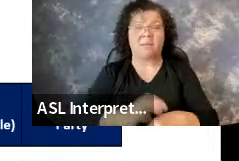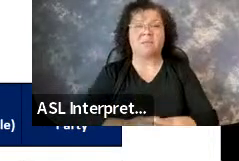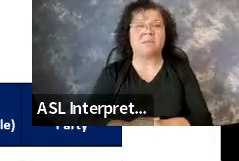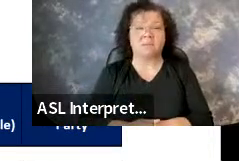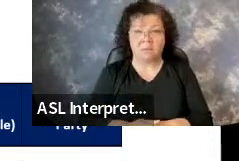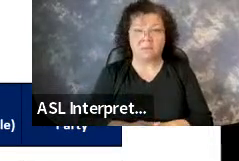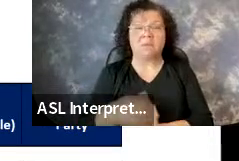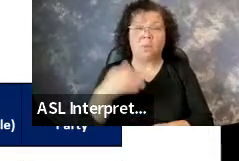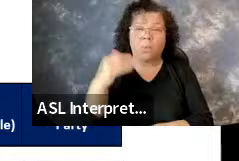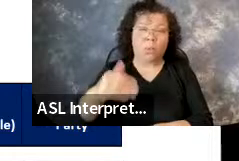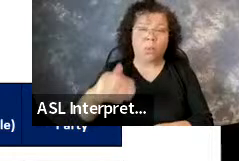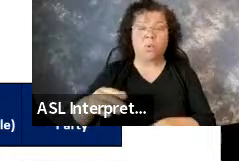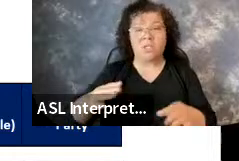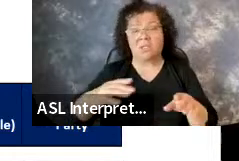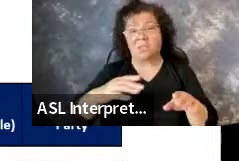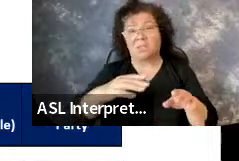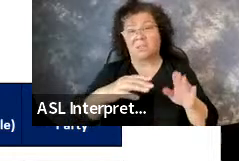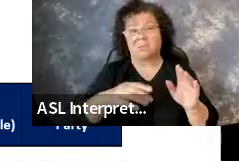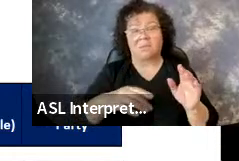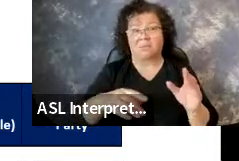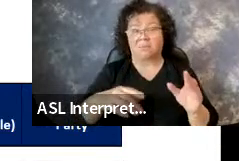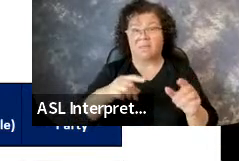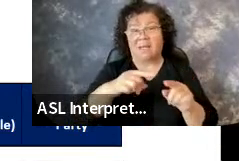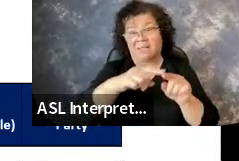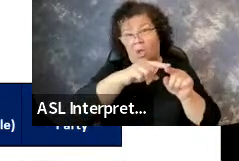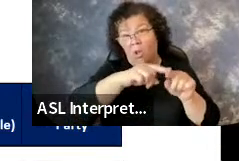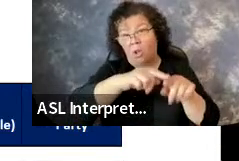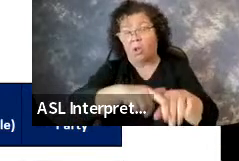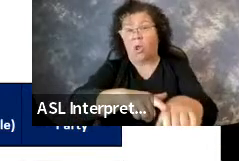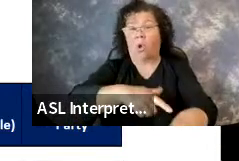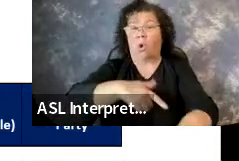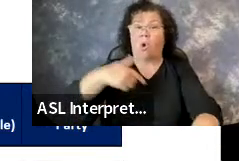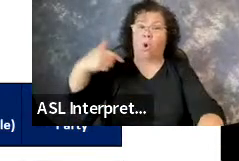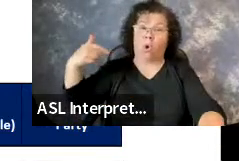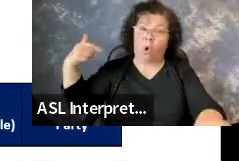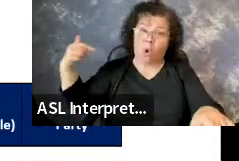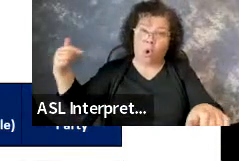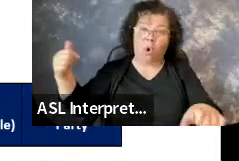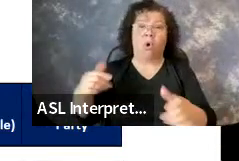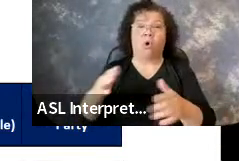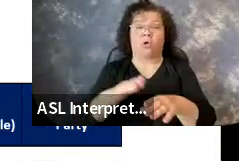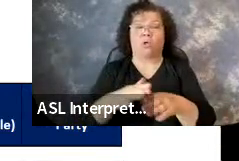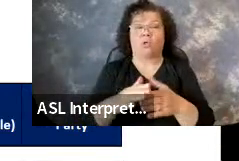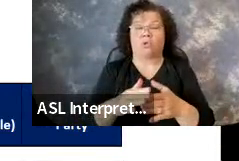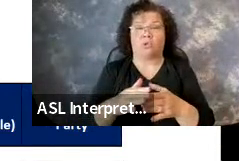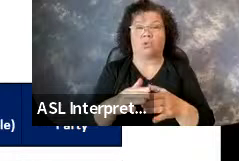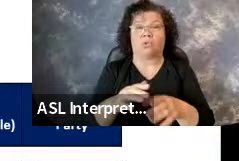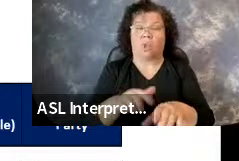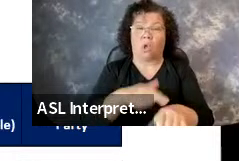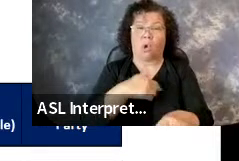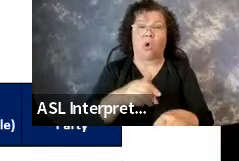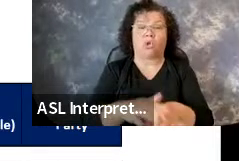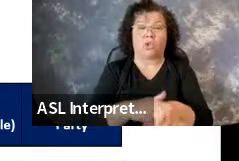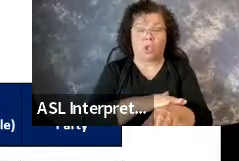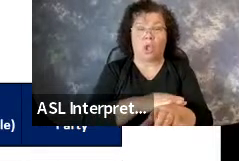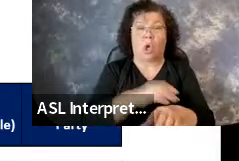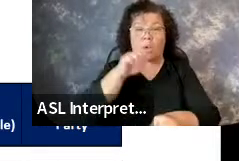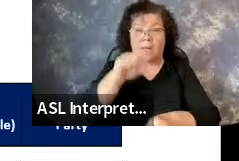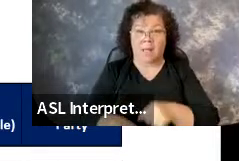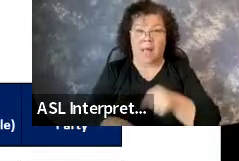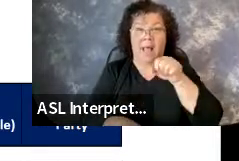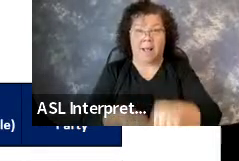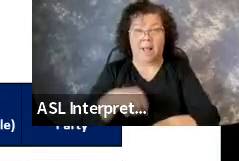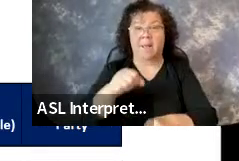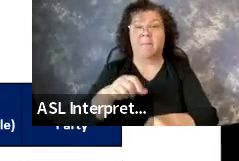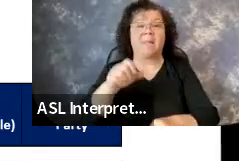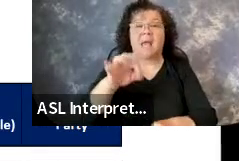it's a long, it would have to be a very long, slow climb. Or if it's a spiral,